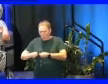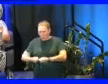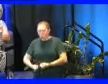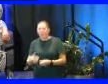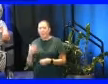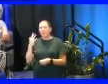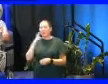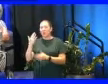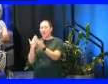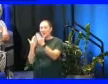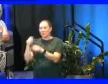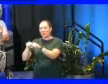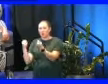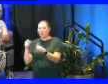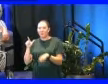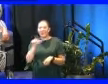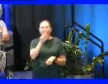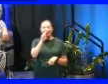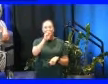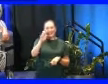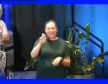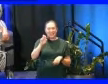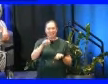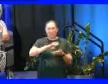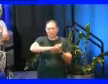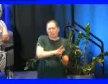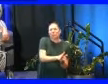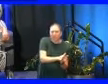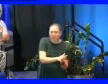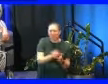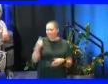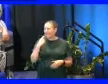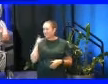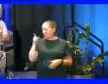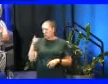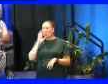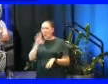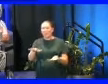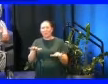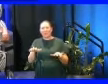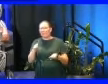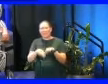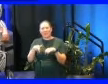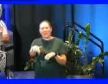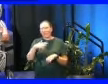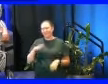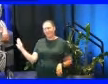right hand was broke, and my left knee was crushed. And they said, you're going to be paralyzed. And I said, oh, no, I'm